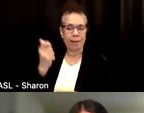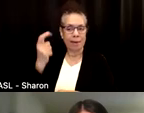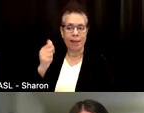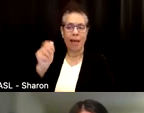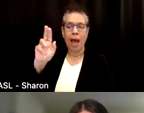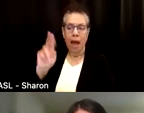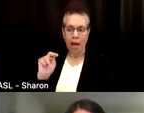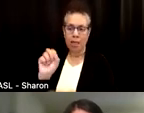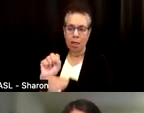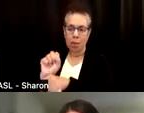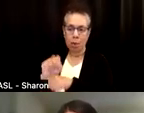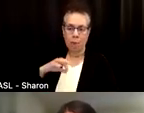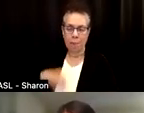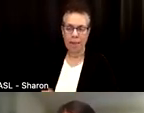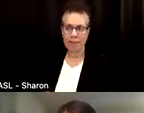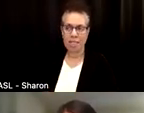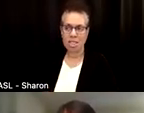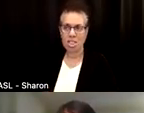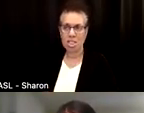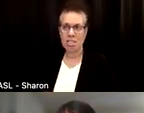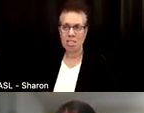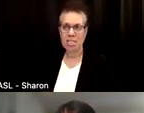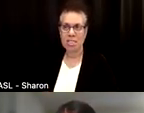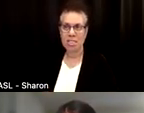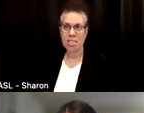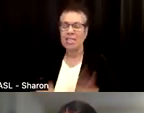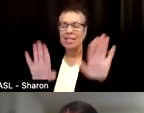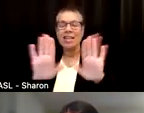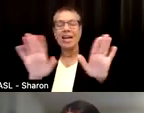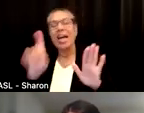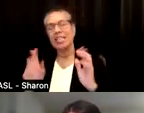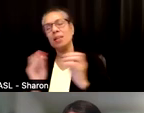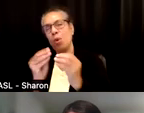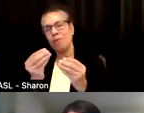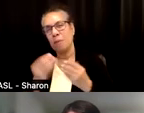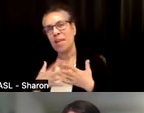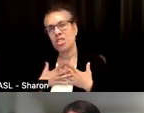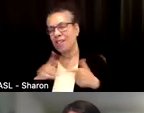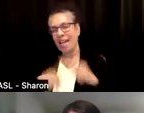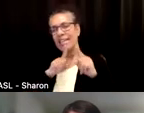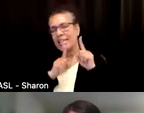benefits. I don't think so, but I would need some more information to be able to really answer that.